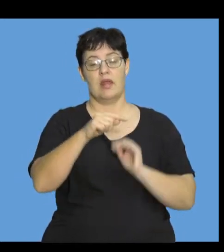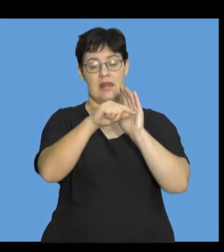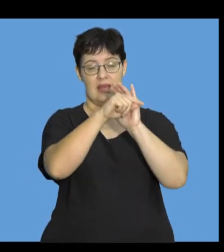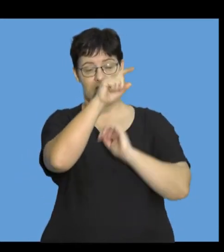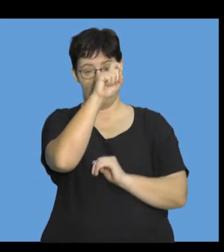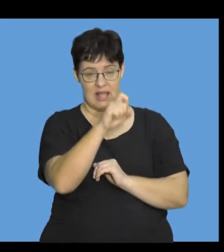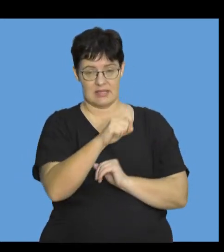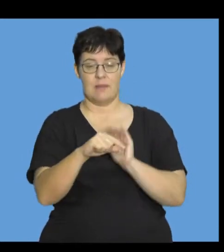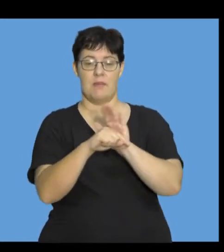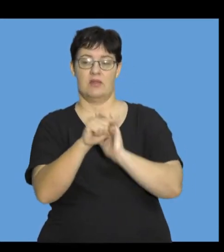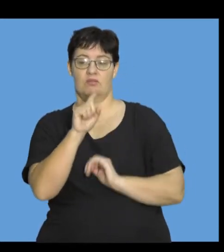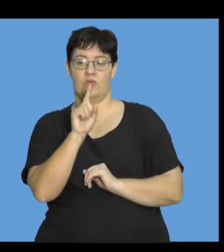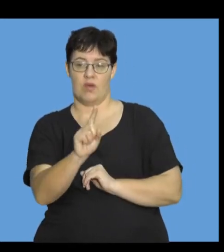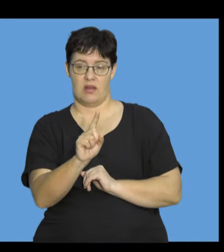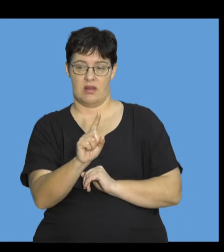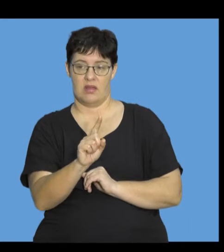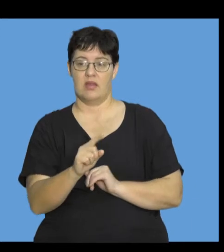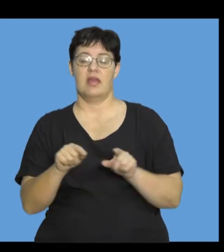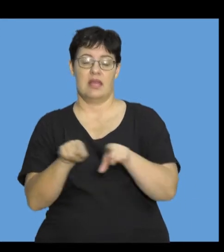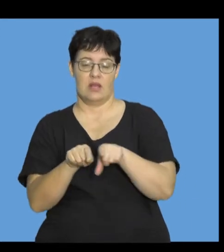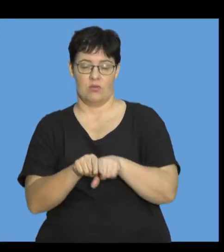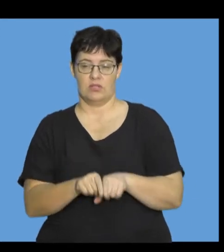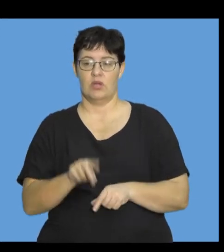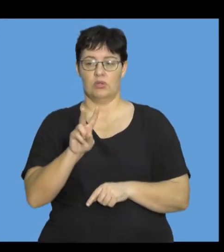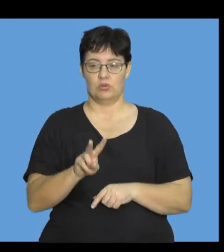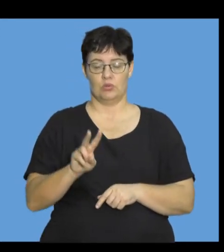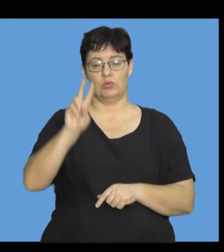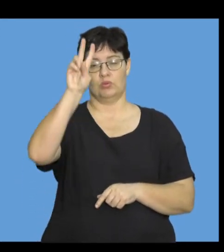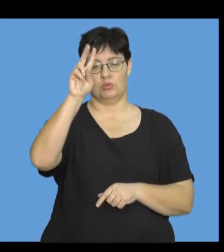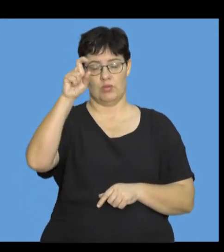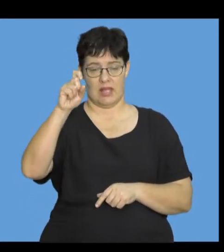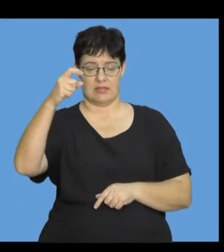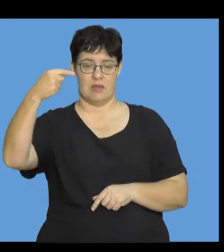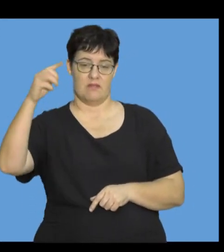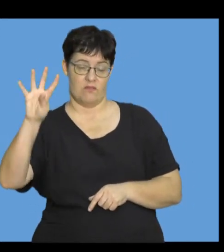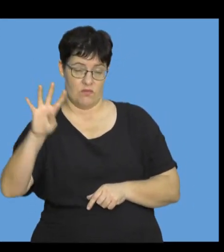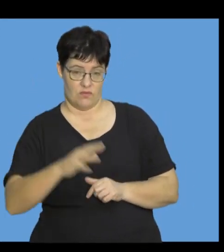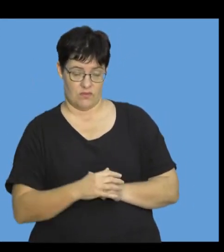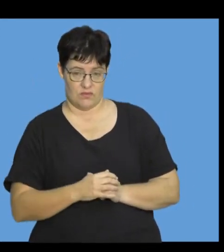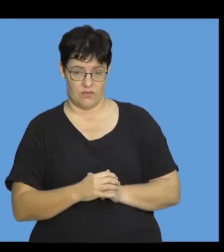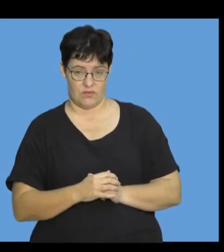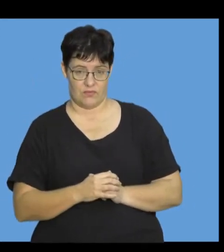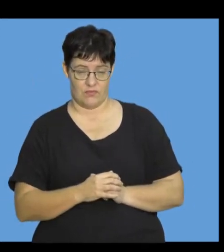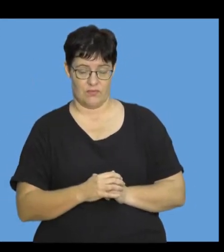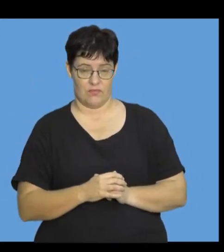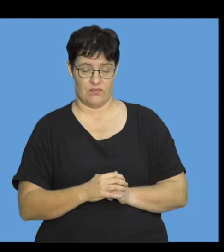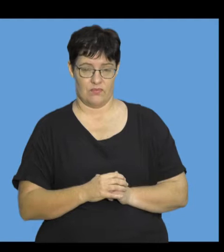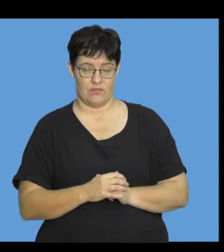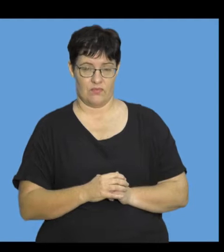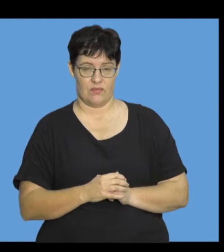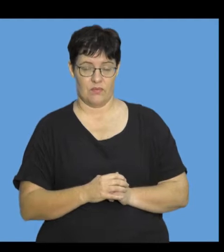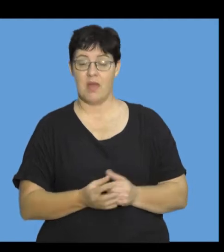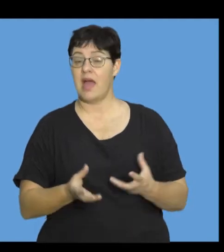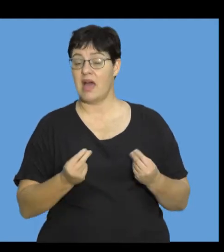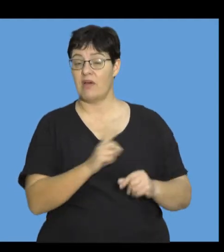x minus 1 equal to 2 to the exponent of 2x minus 4, right? I